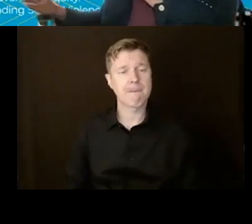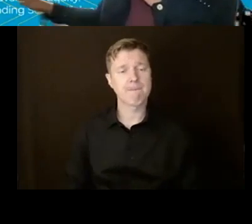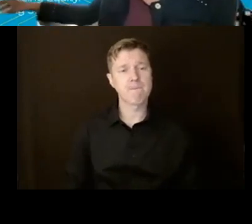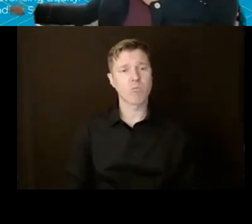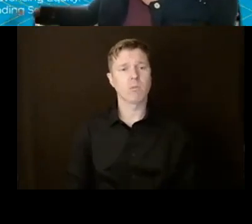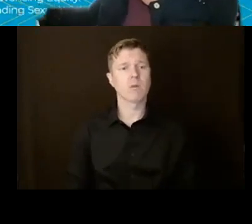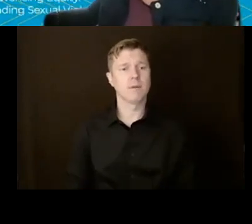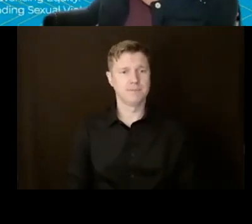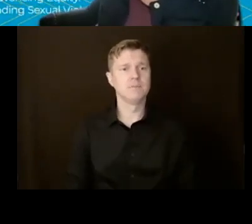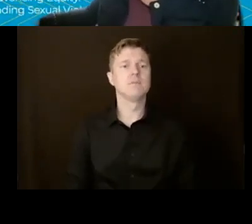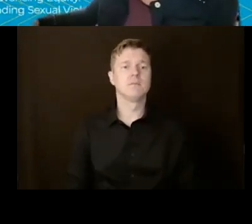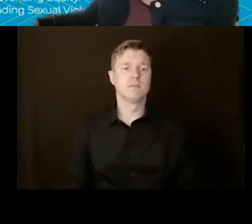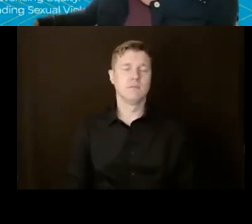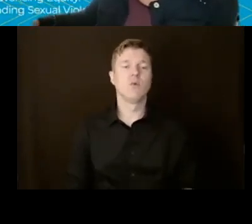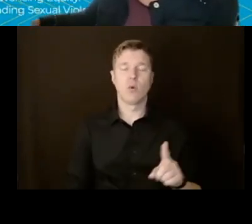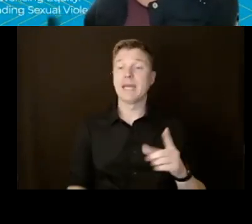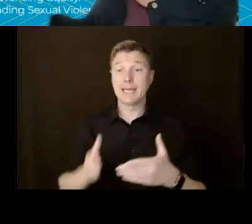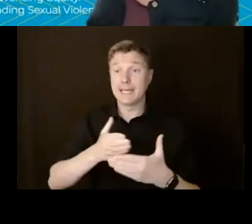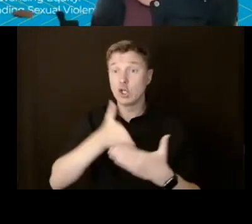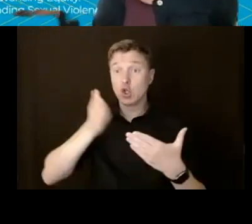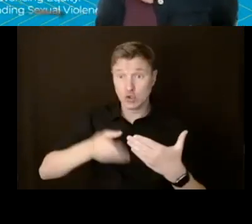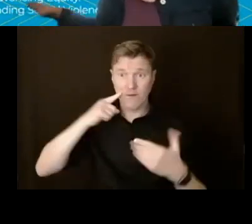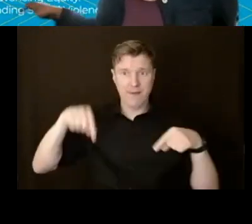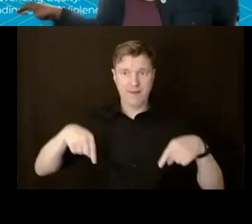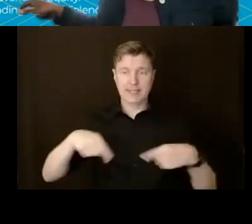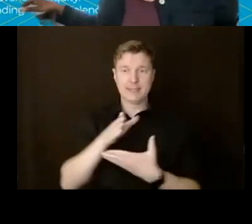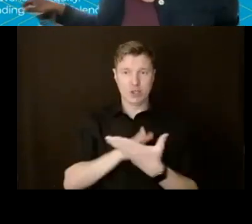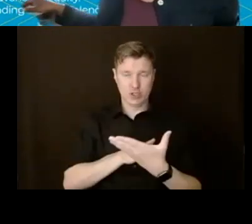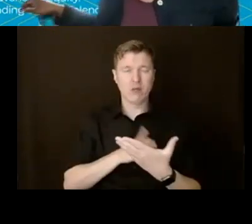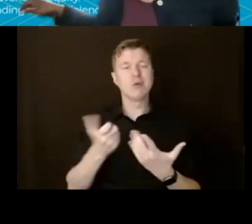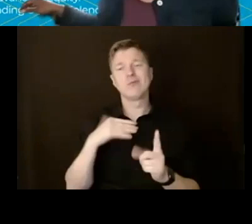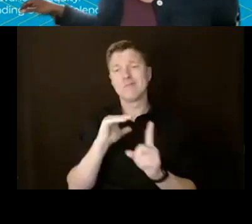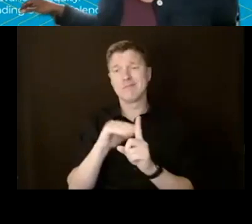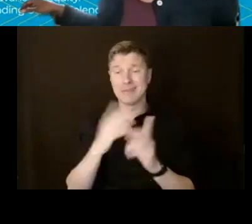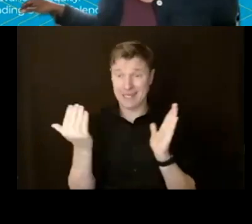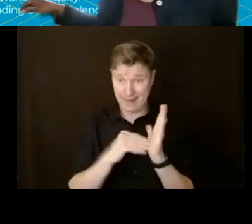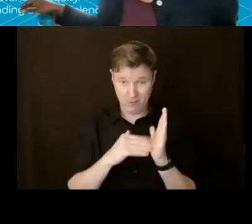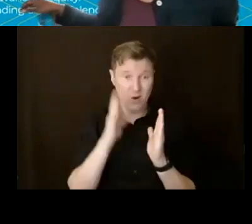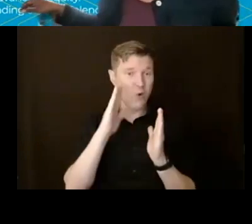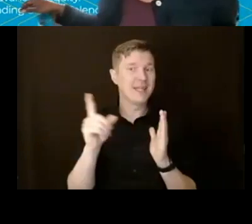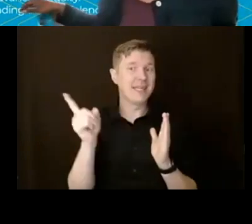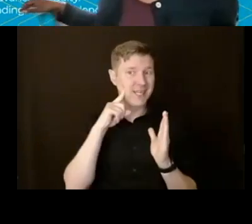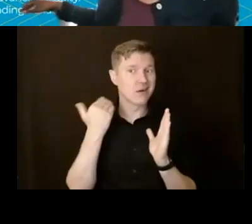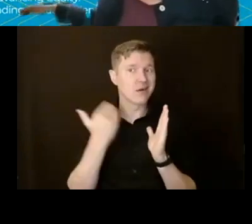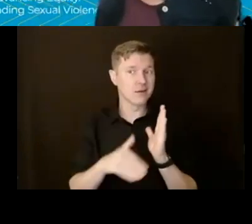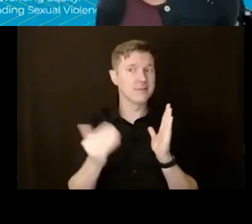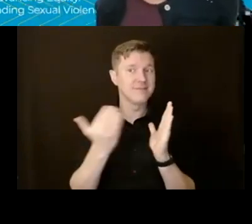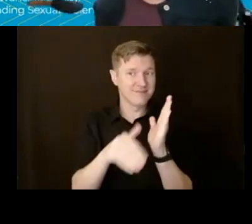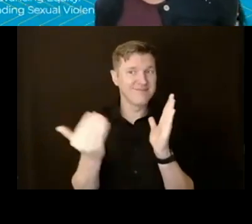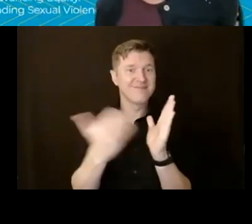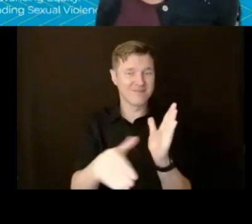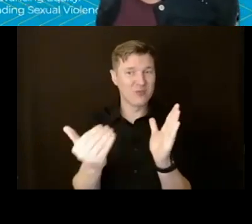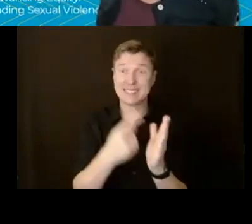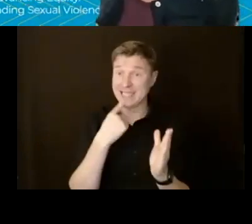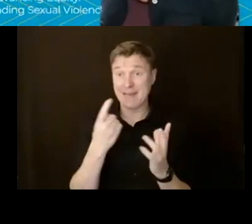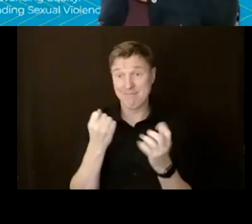So, in conclusion for this section, right? I'm going to remind you again, because we're going to repeat things and be repetitive and say it over and